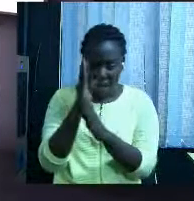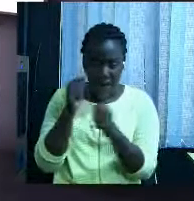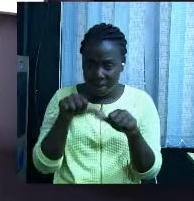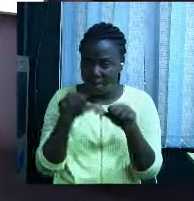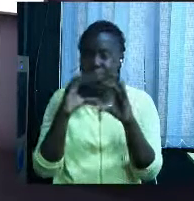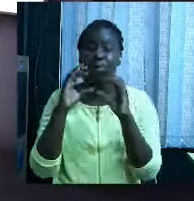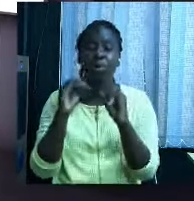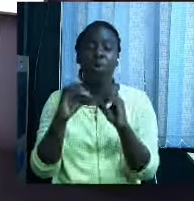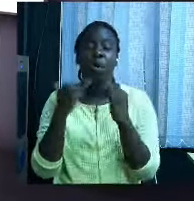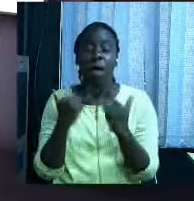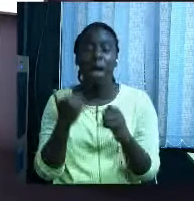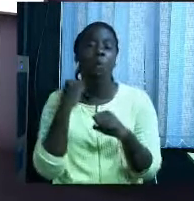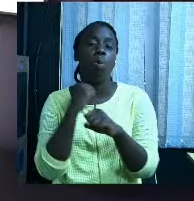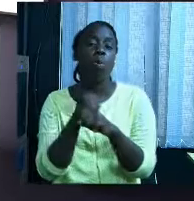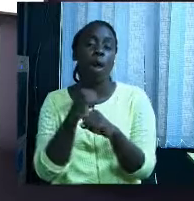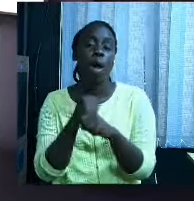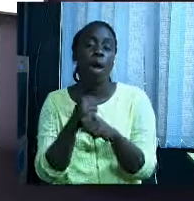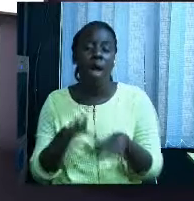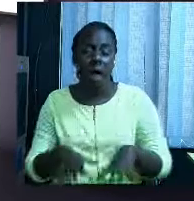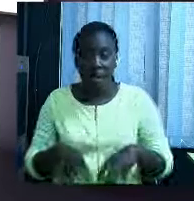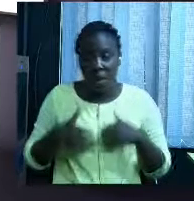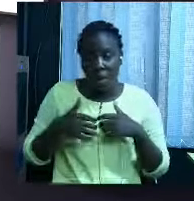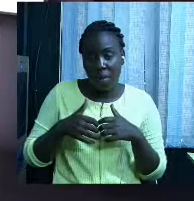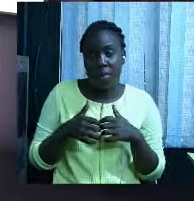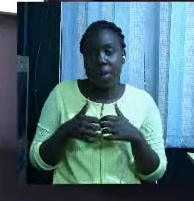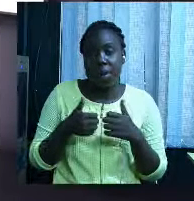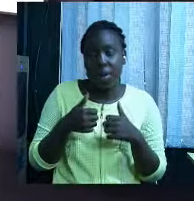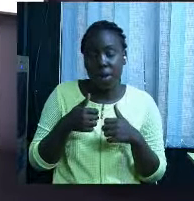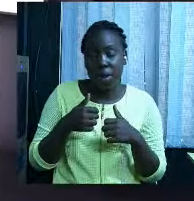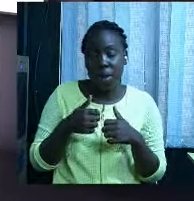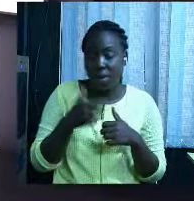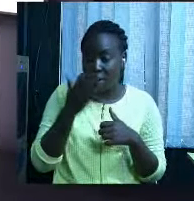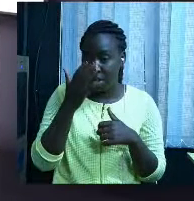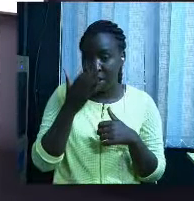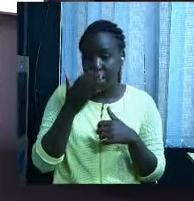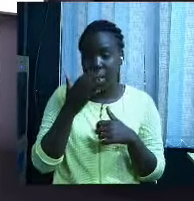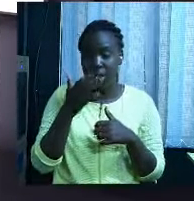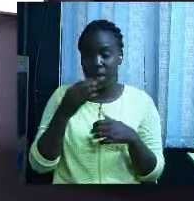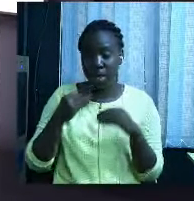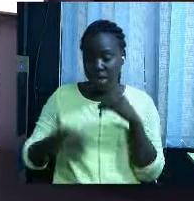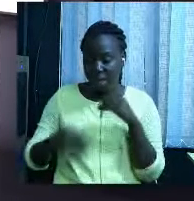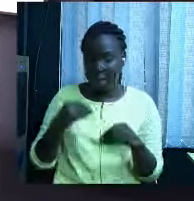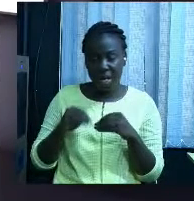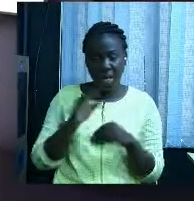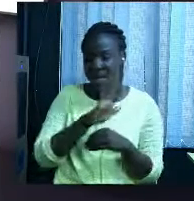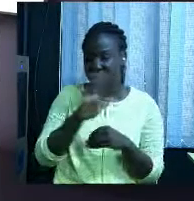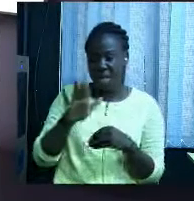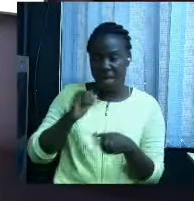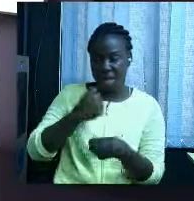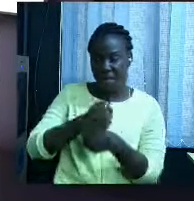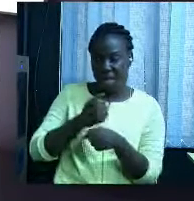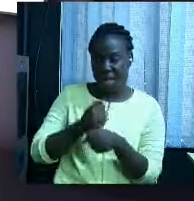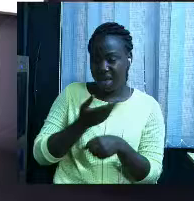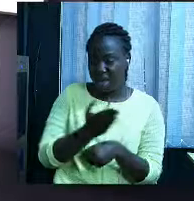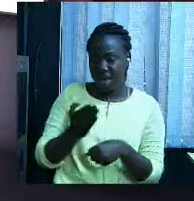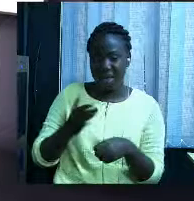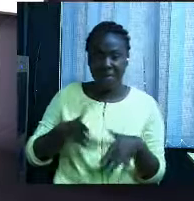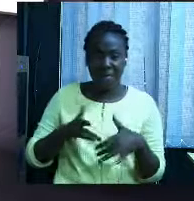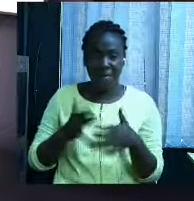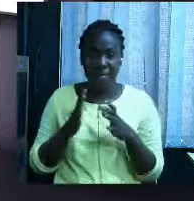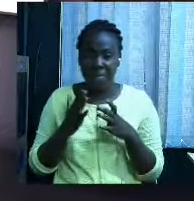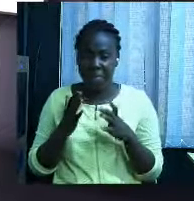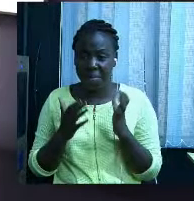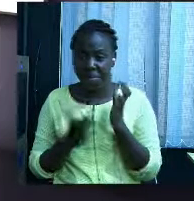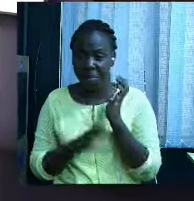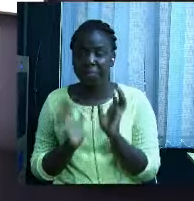discriminating on whichever kind of disability the child might have. Because where we